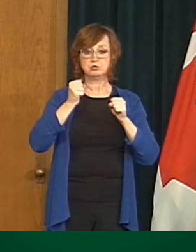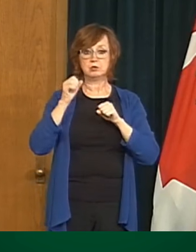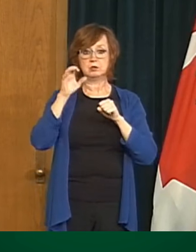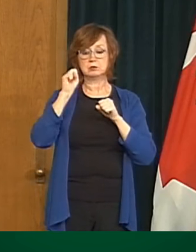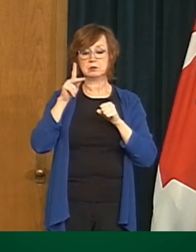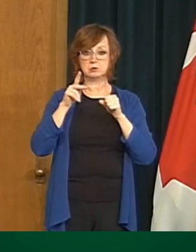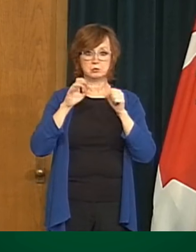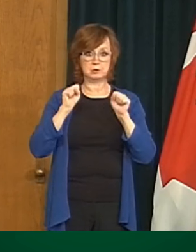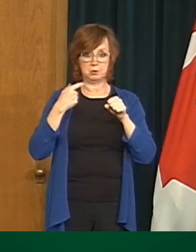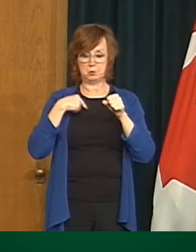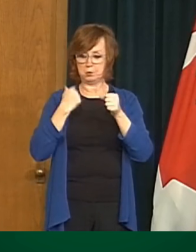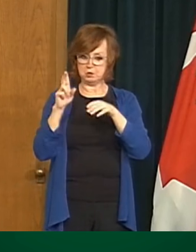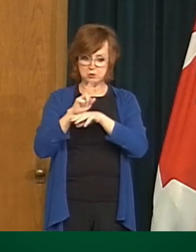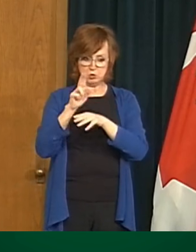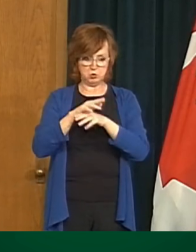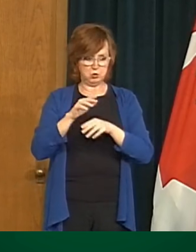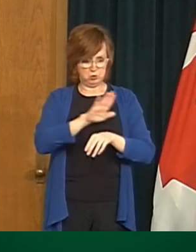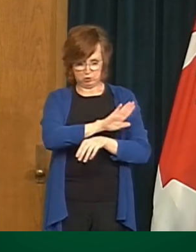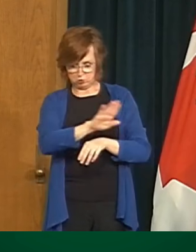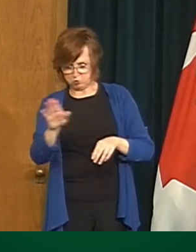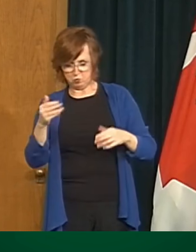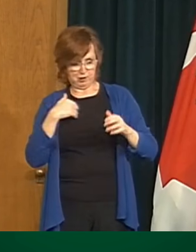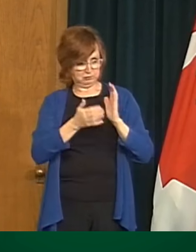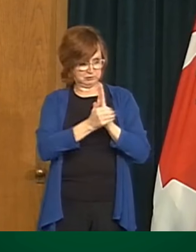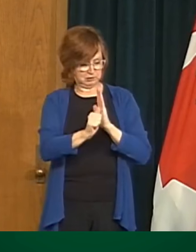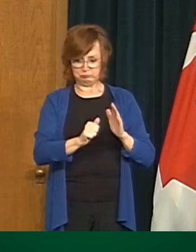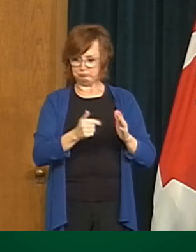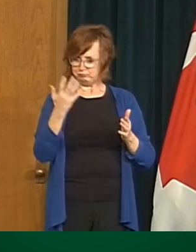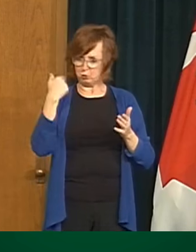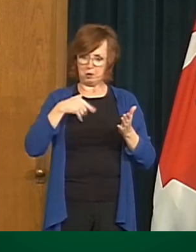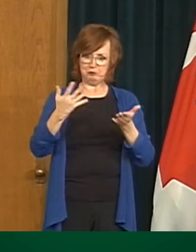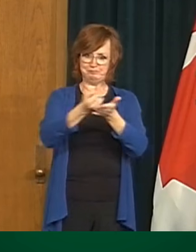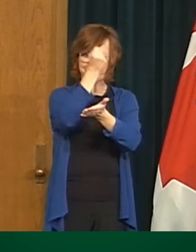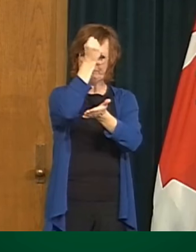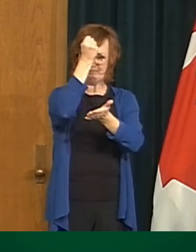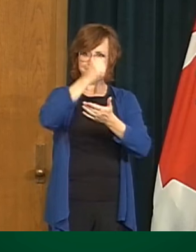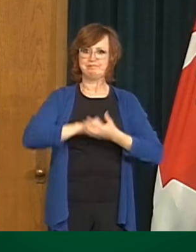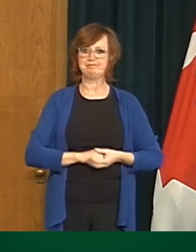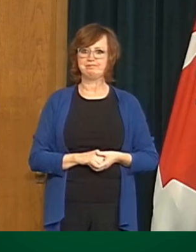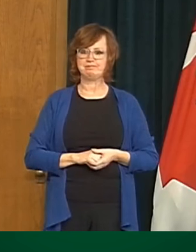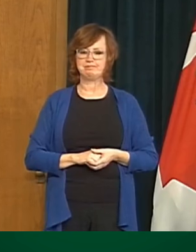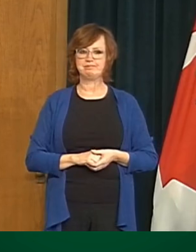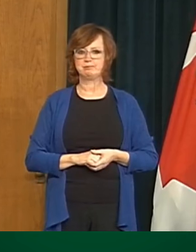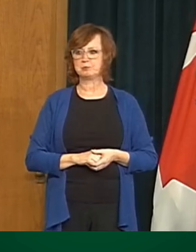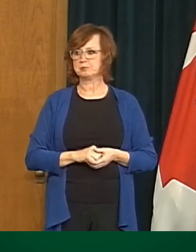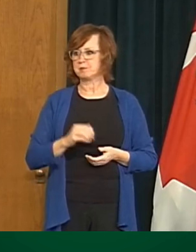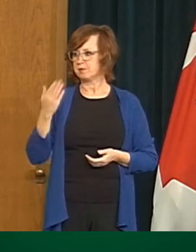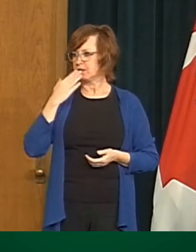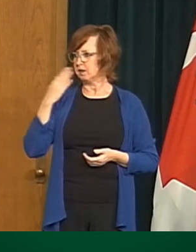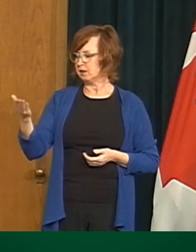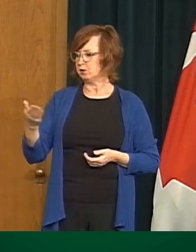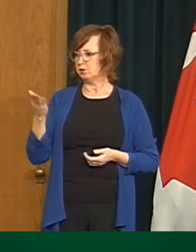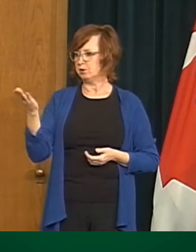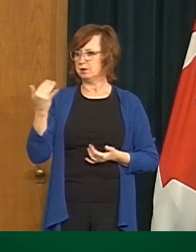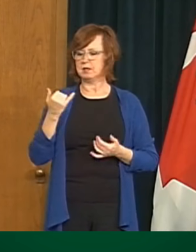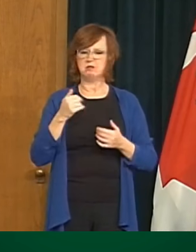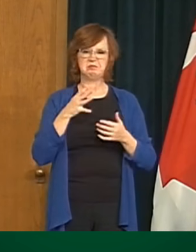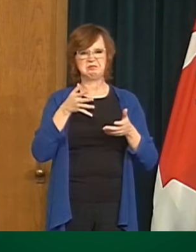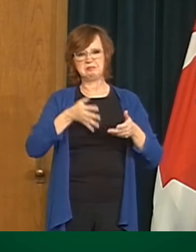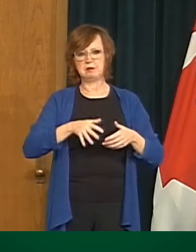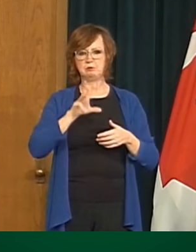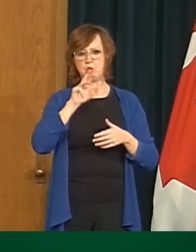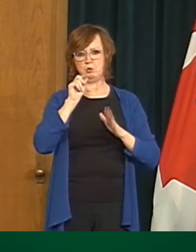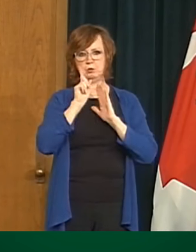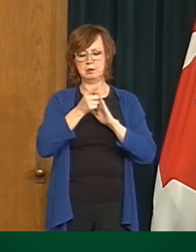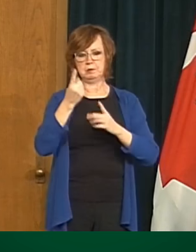workers, and that's precisely the goal of this plan. Thanks, Premier. Thank you. We'll now have about half an hour